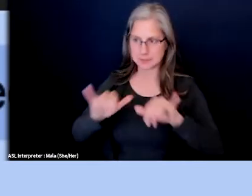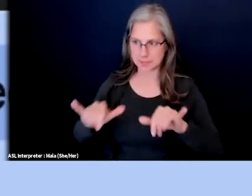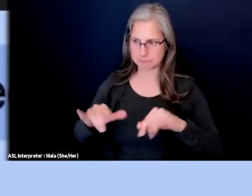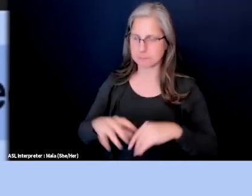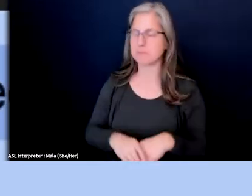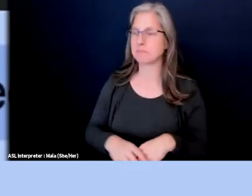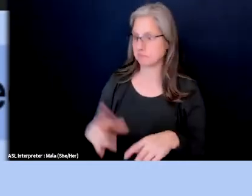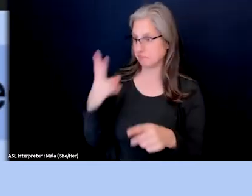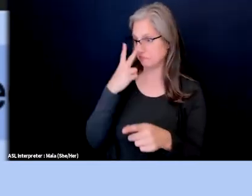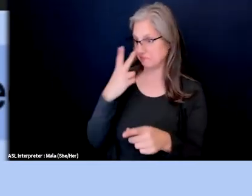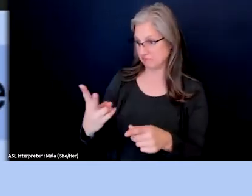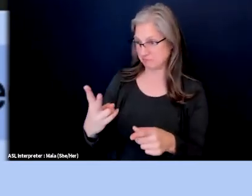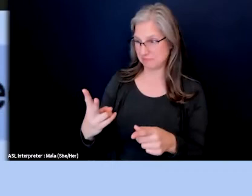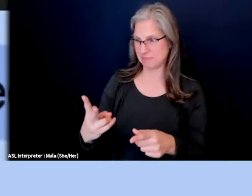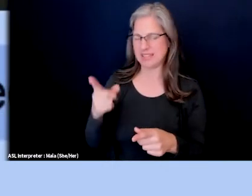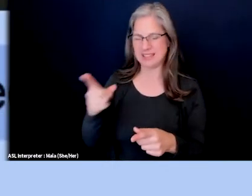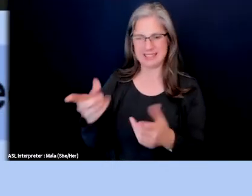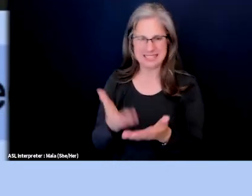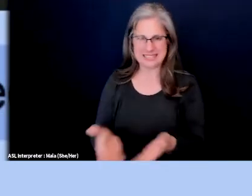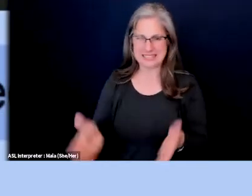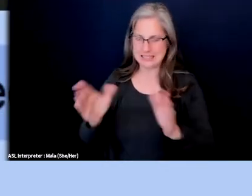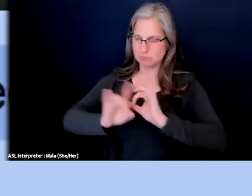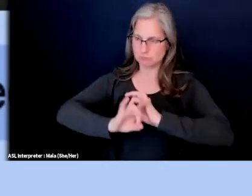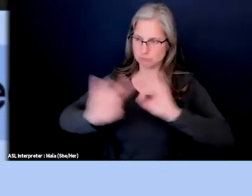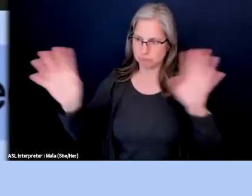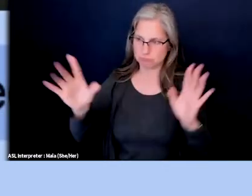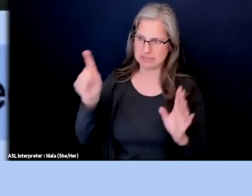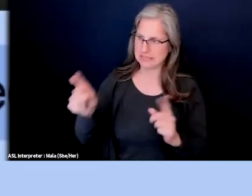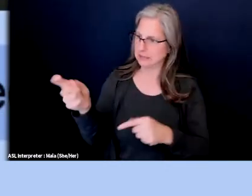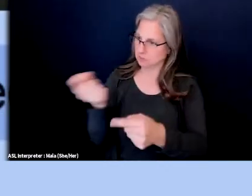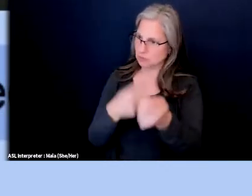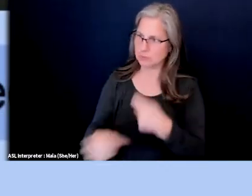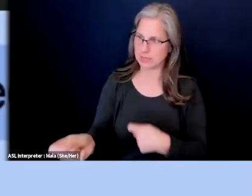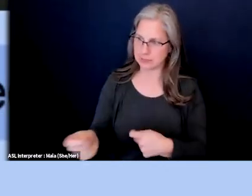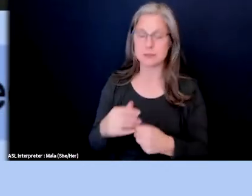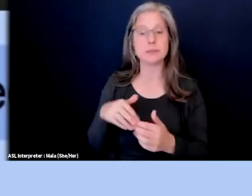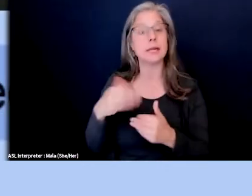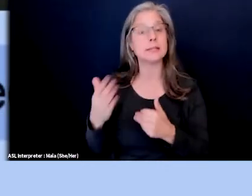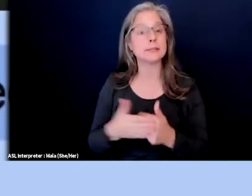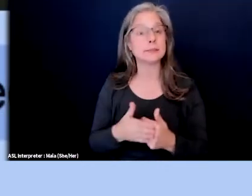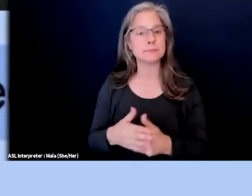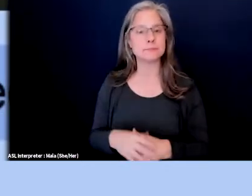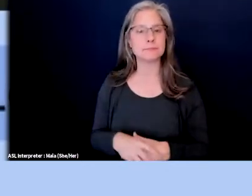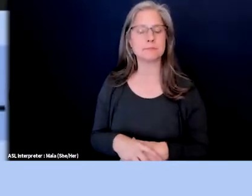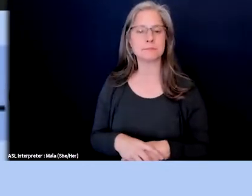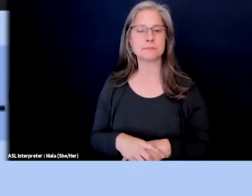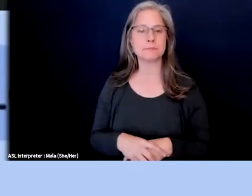As you can see, these sinks are in dire need of replacement. Next slide, please.